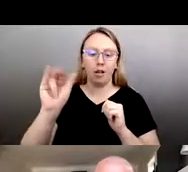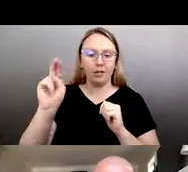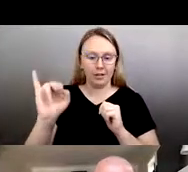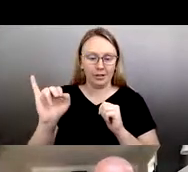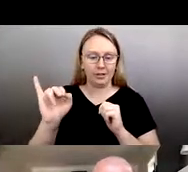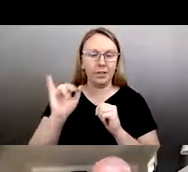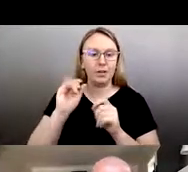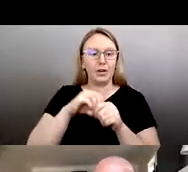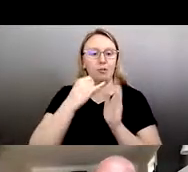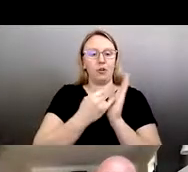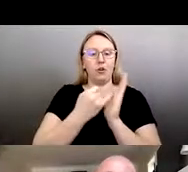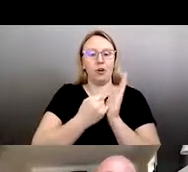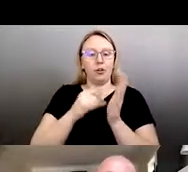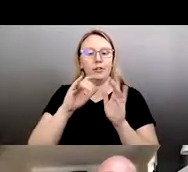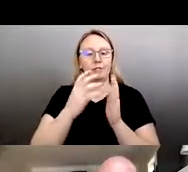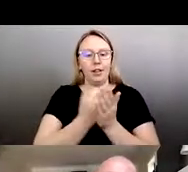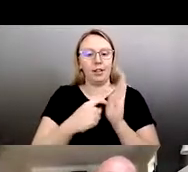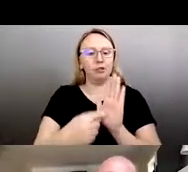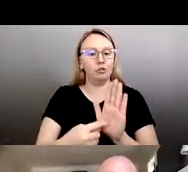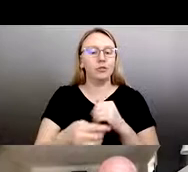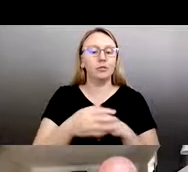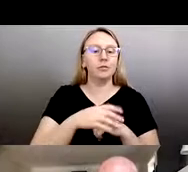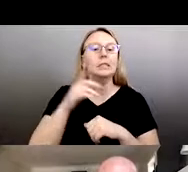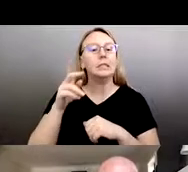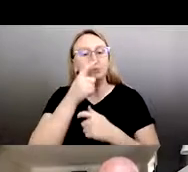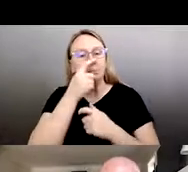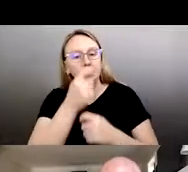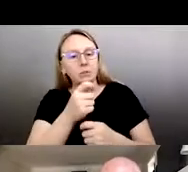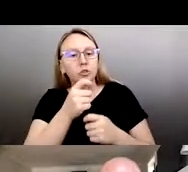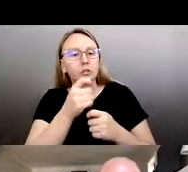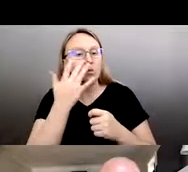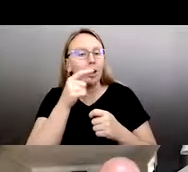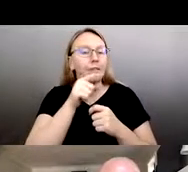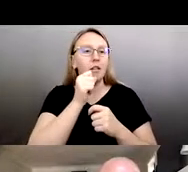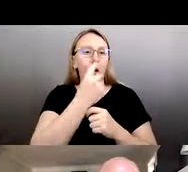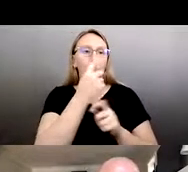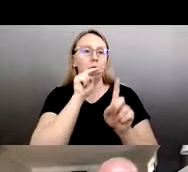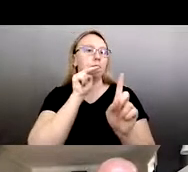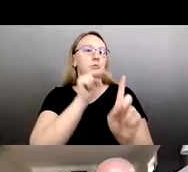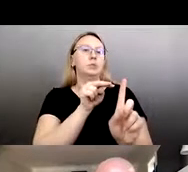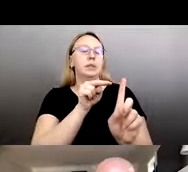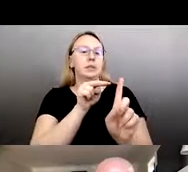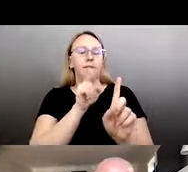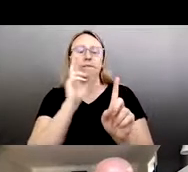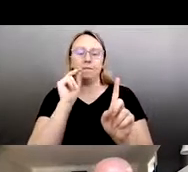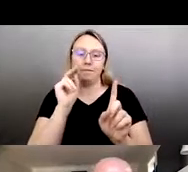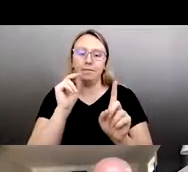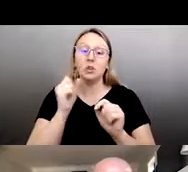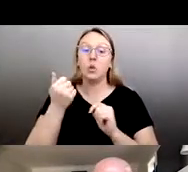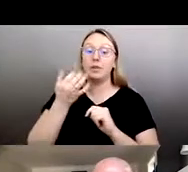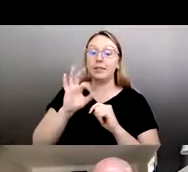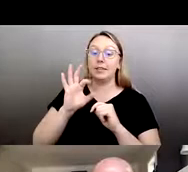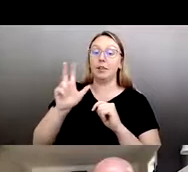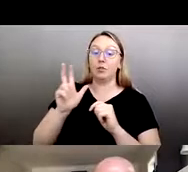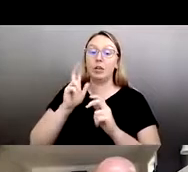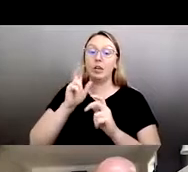He was particularly interested in these because they didn't adhere to one point perspective. So in a 1993 interview with the Los Angeles Times,